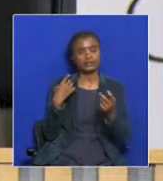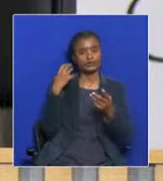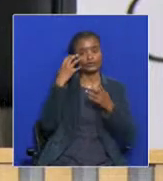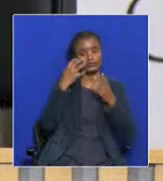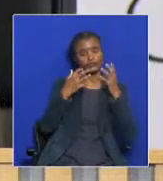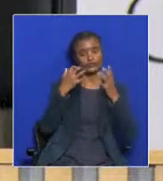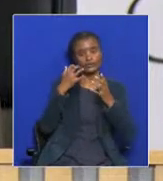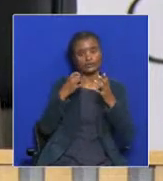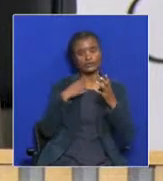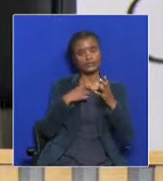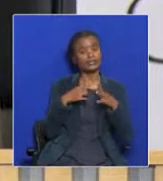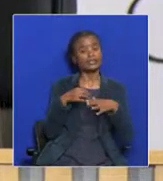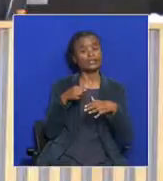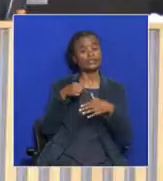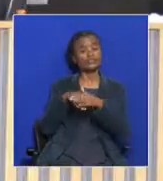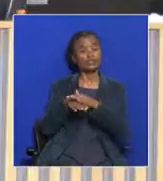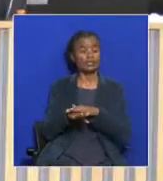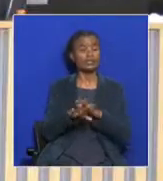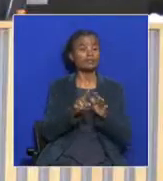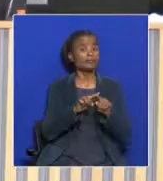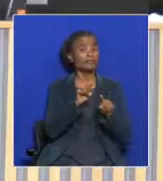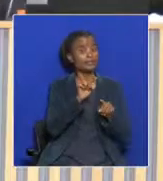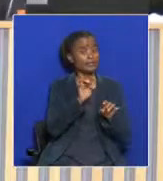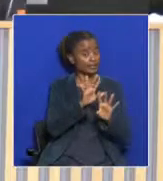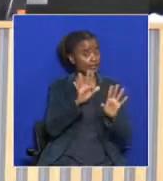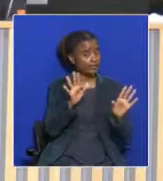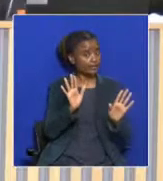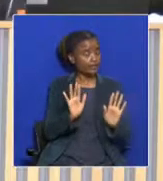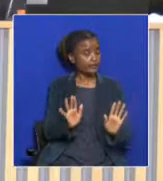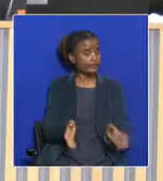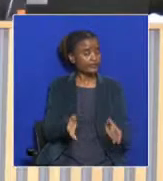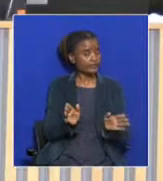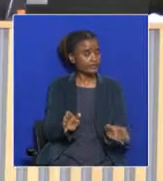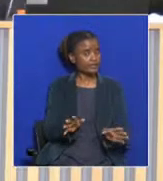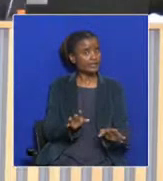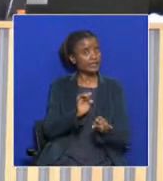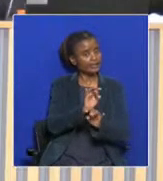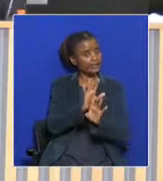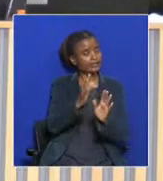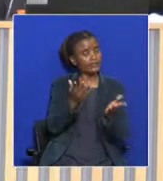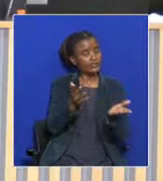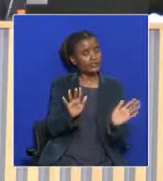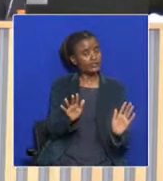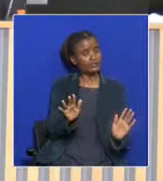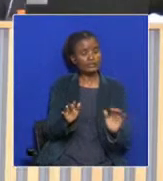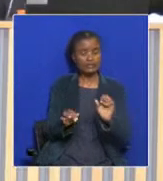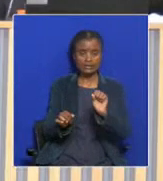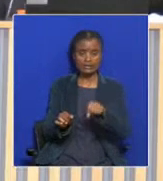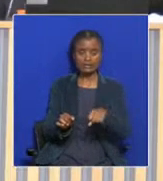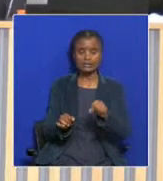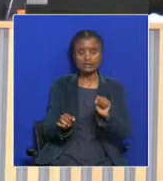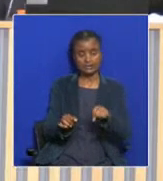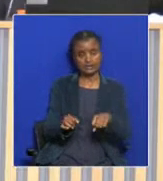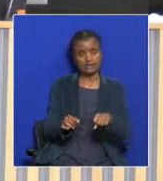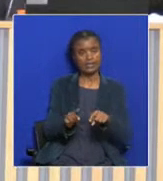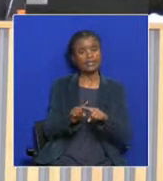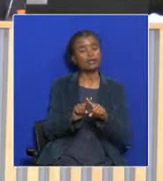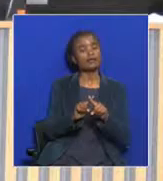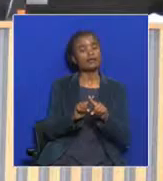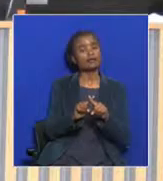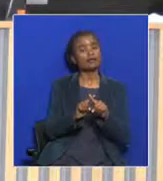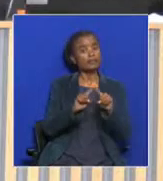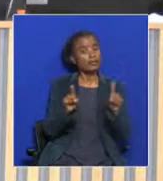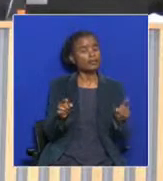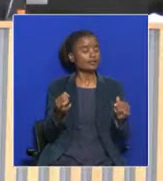concede. that was clarified. Yes, The Silo yes. clarified to you. Yes. Clarified it to you. Okay, but And now you started